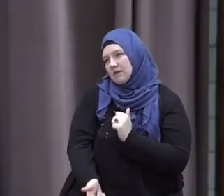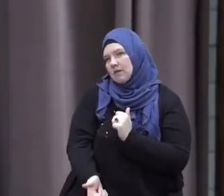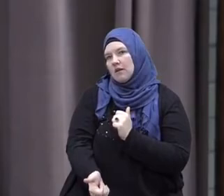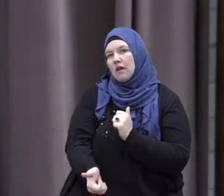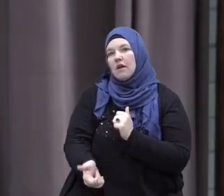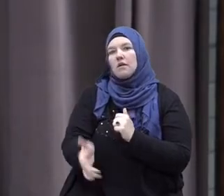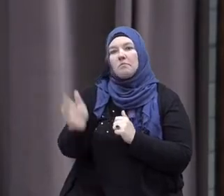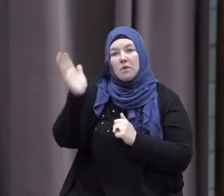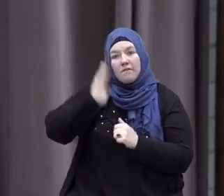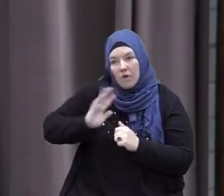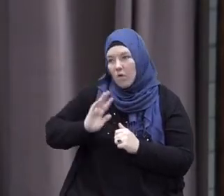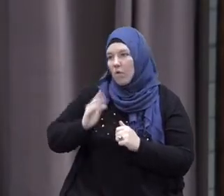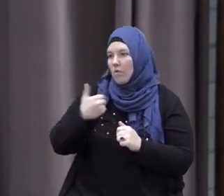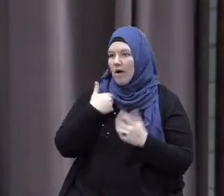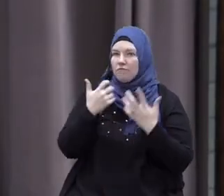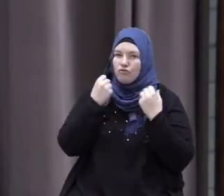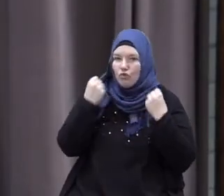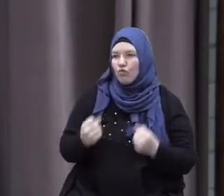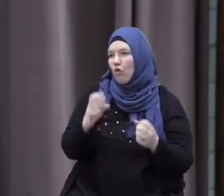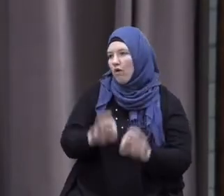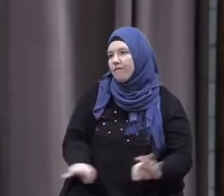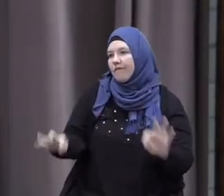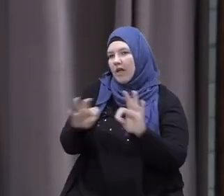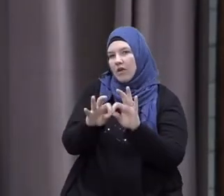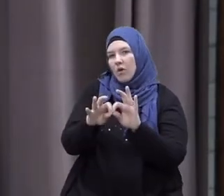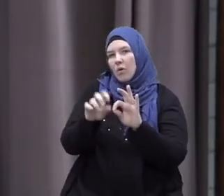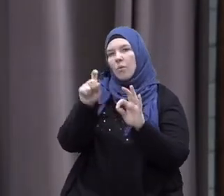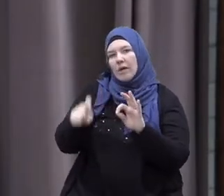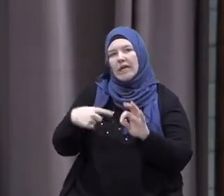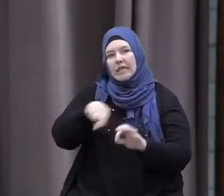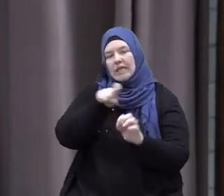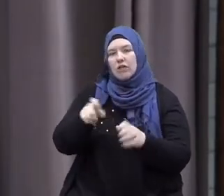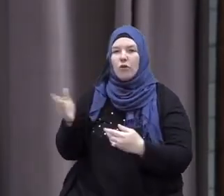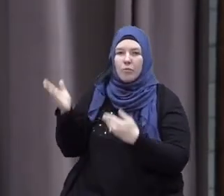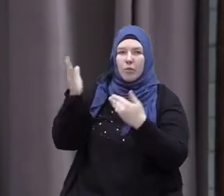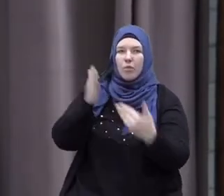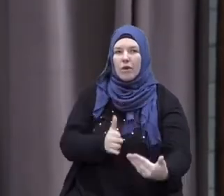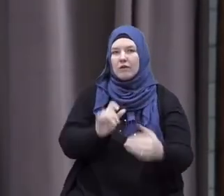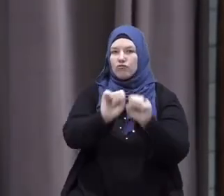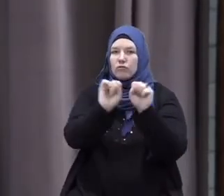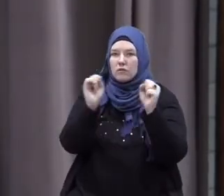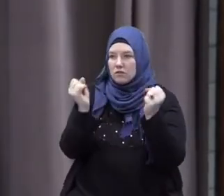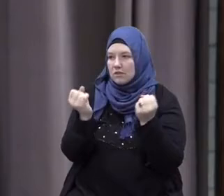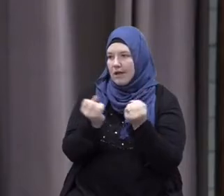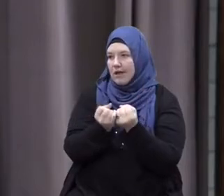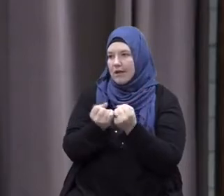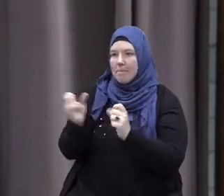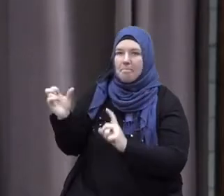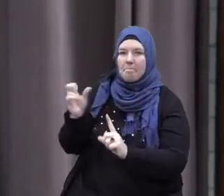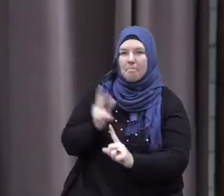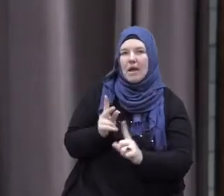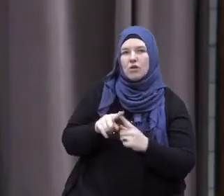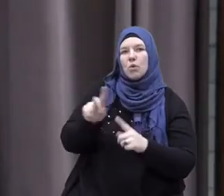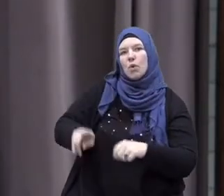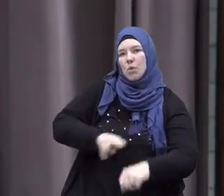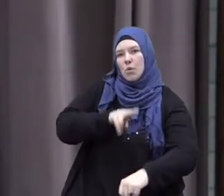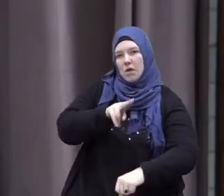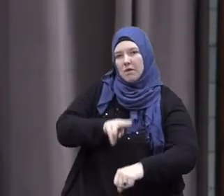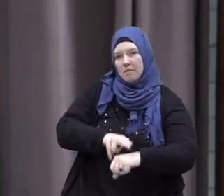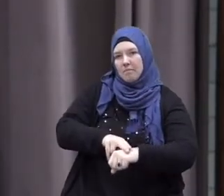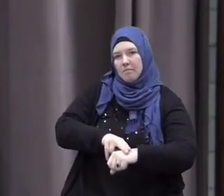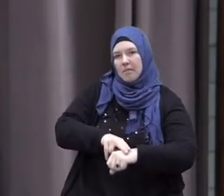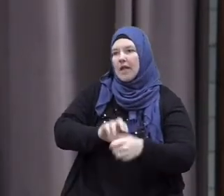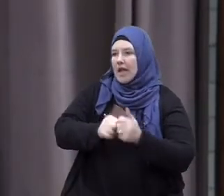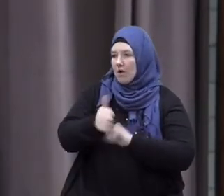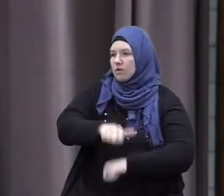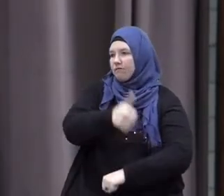protected activity. We need to bring the society back to the norms it was